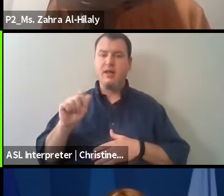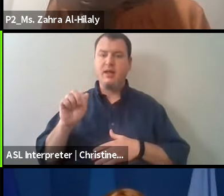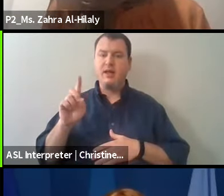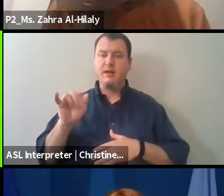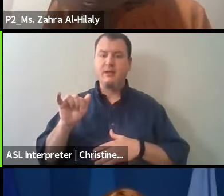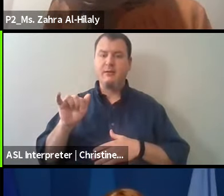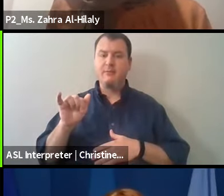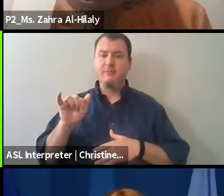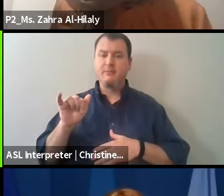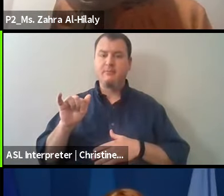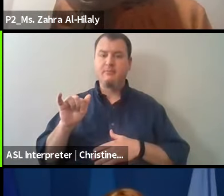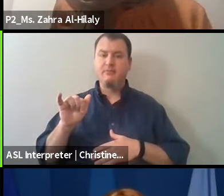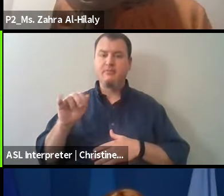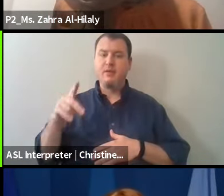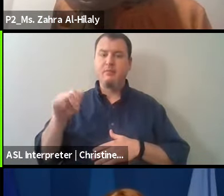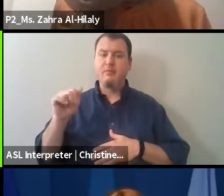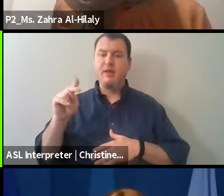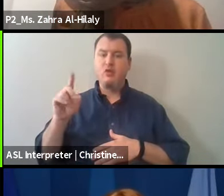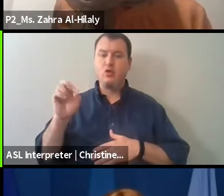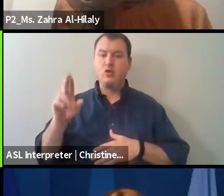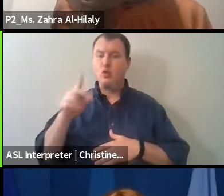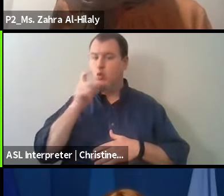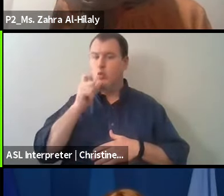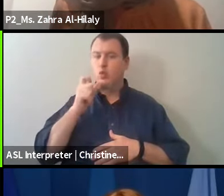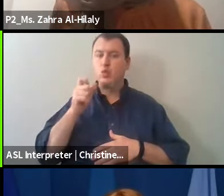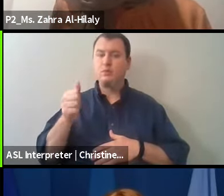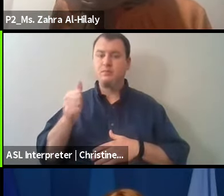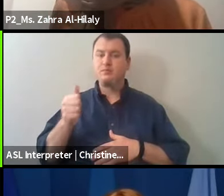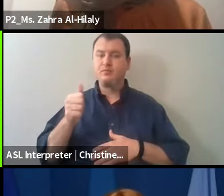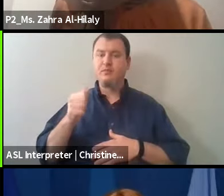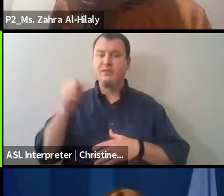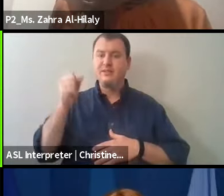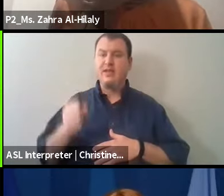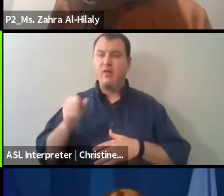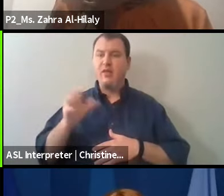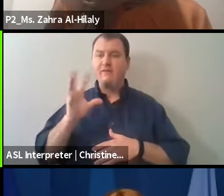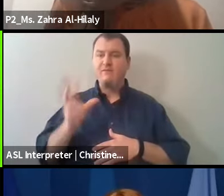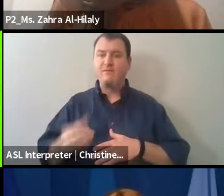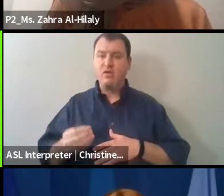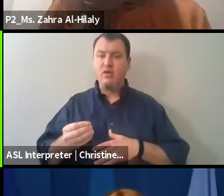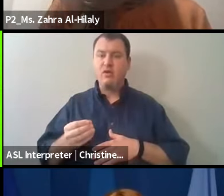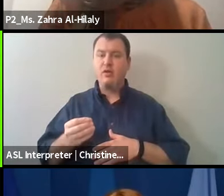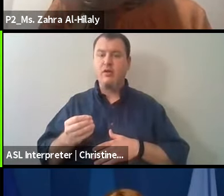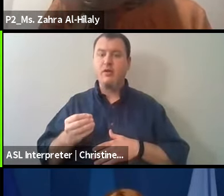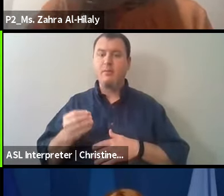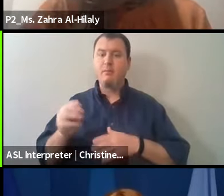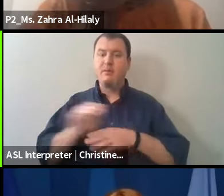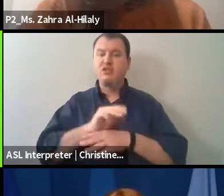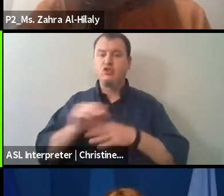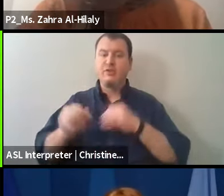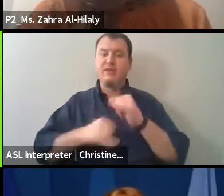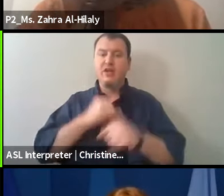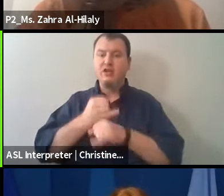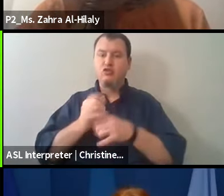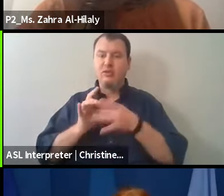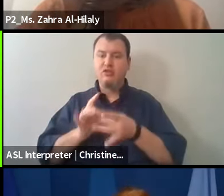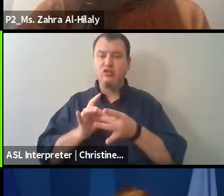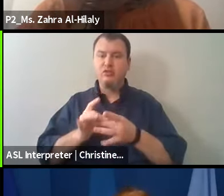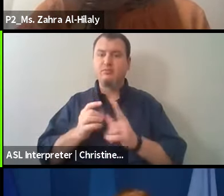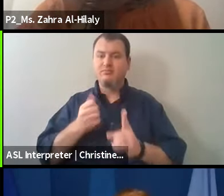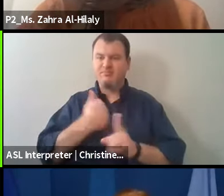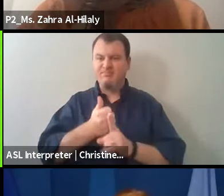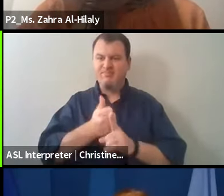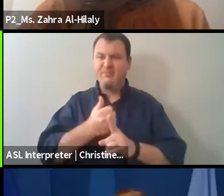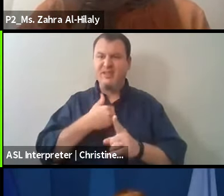Honorable Minister for International Relations and Cooperation in South Africa. Ms. Pandor was having